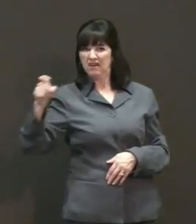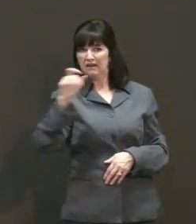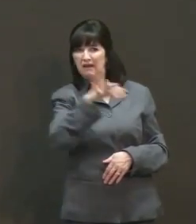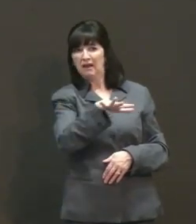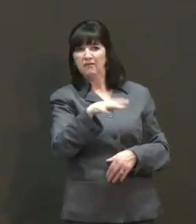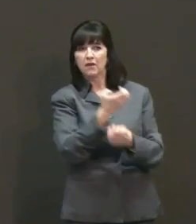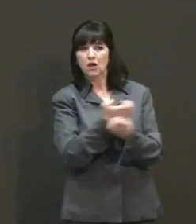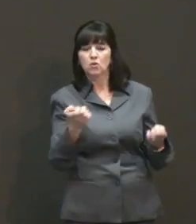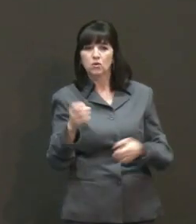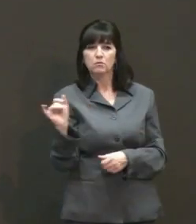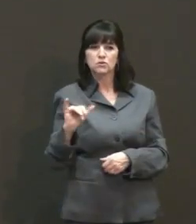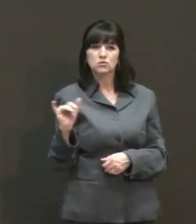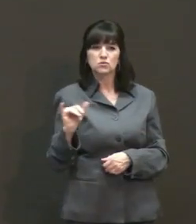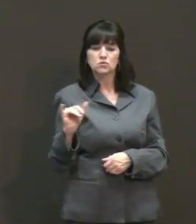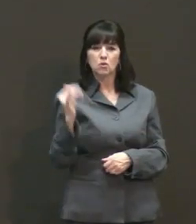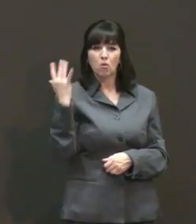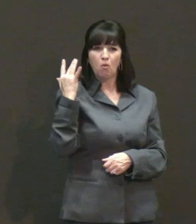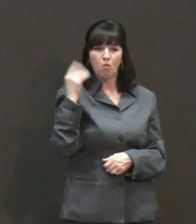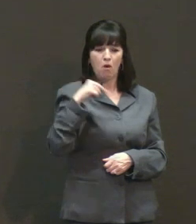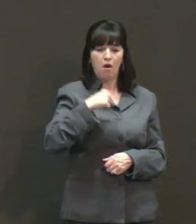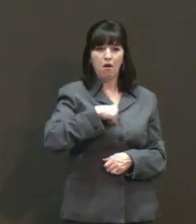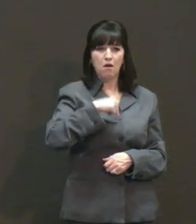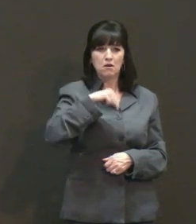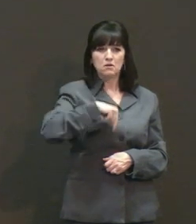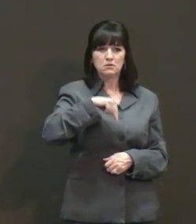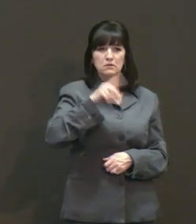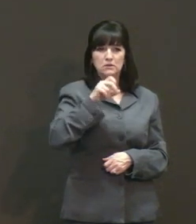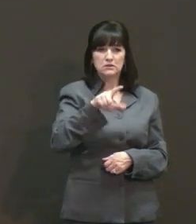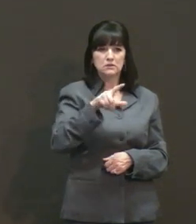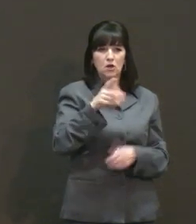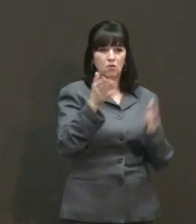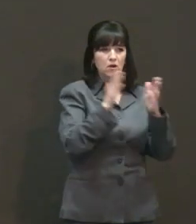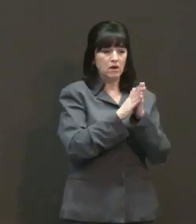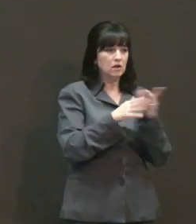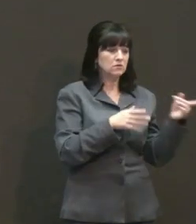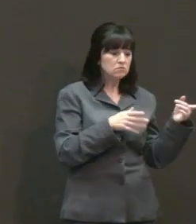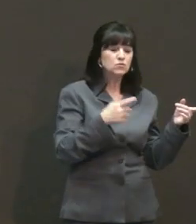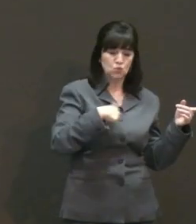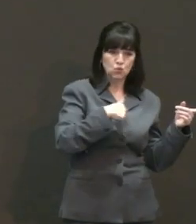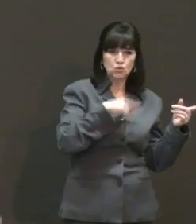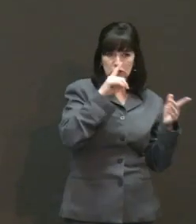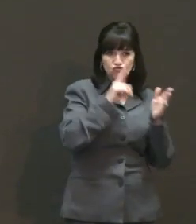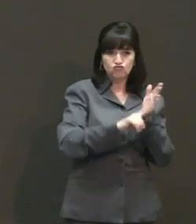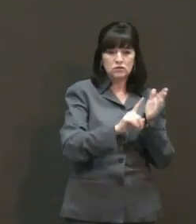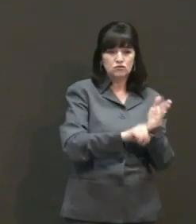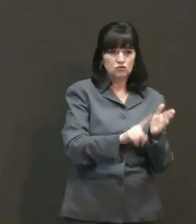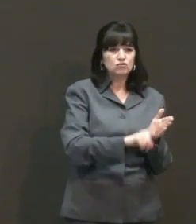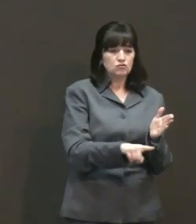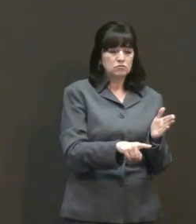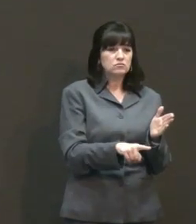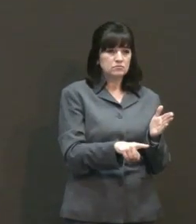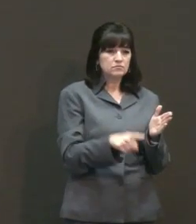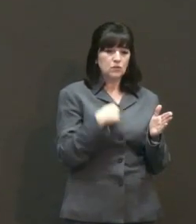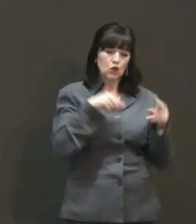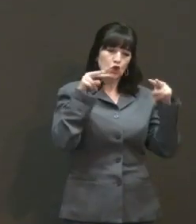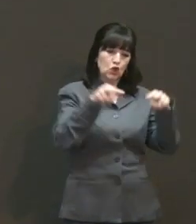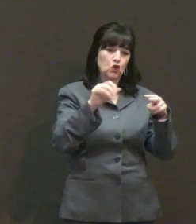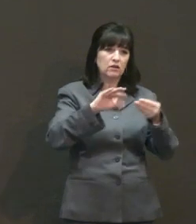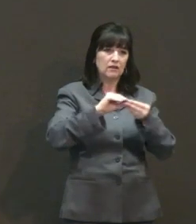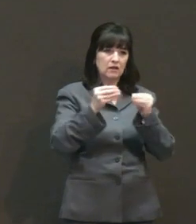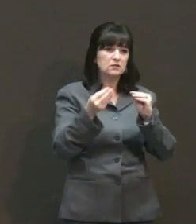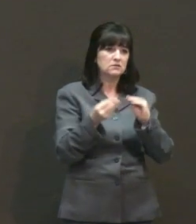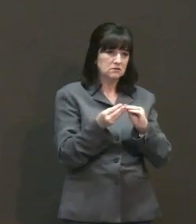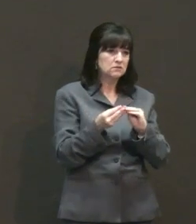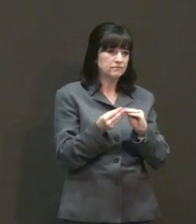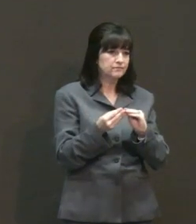it was a question we researched a little bit, and if you look at that number, I believe that 100 million gloves